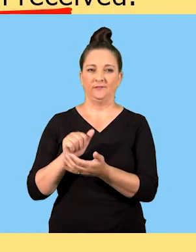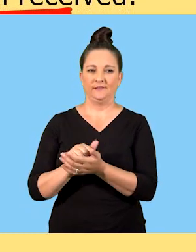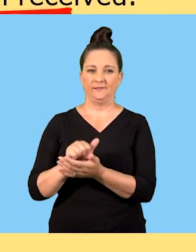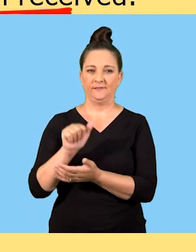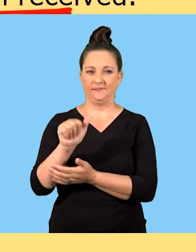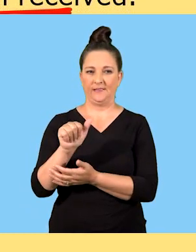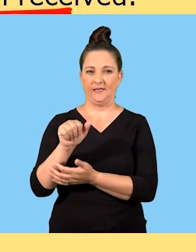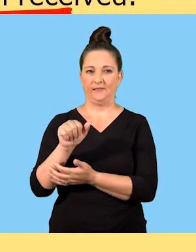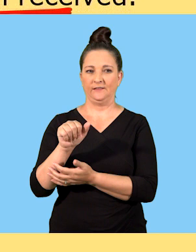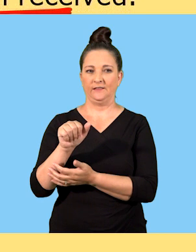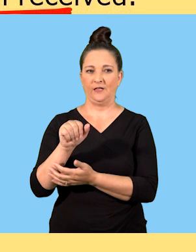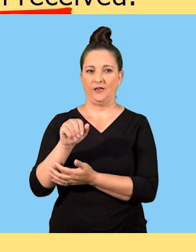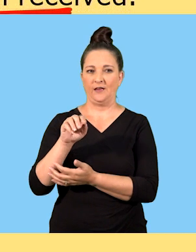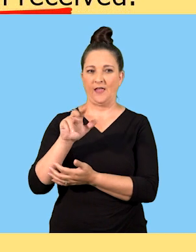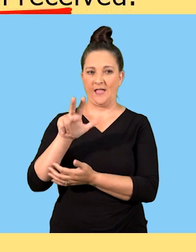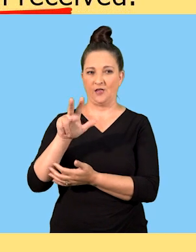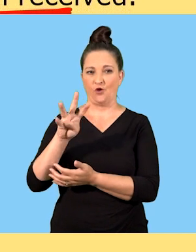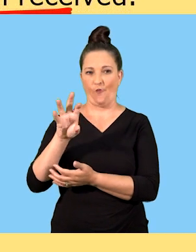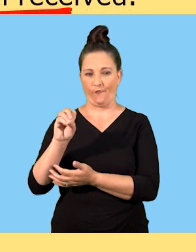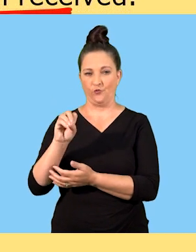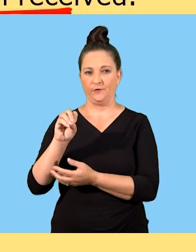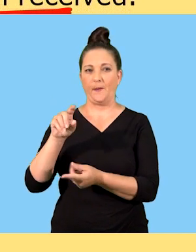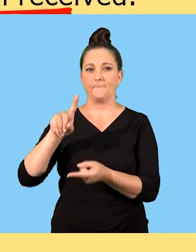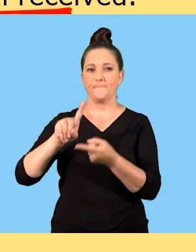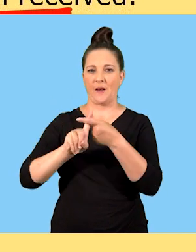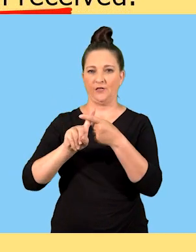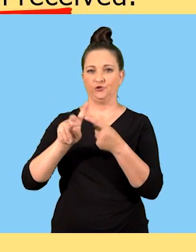plus 720, which gives me